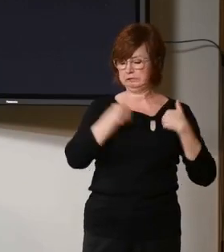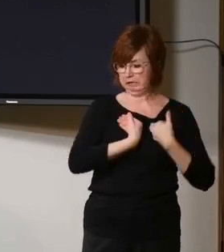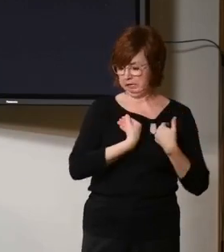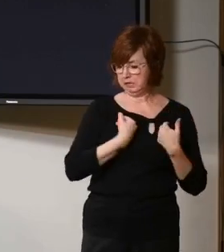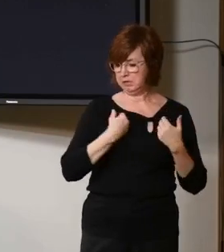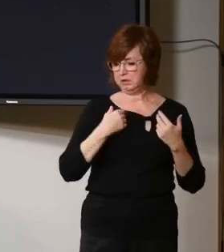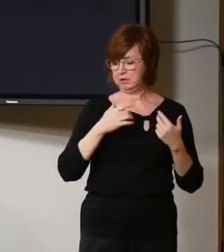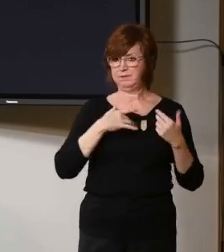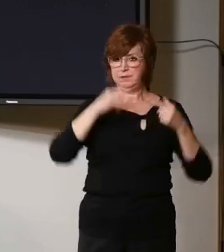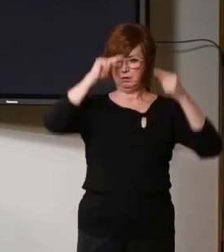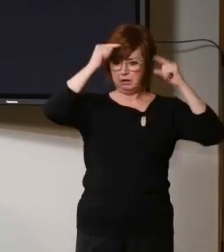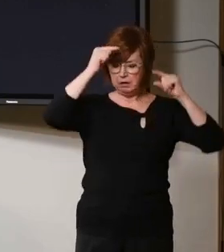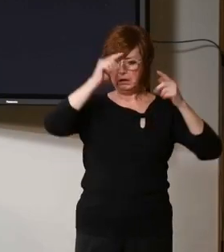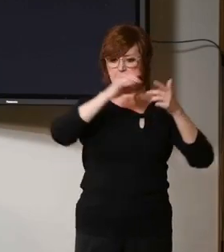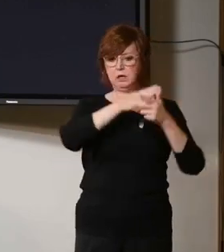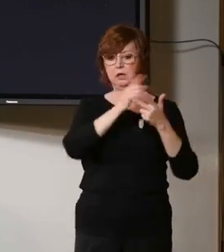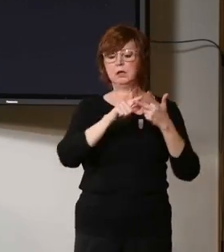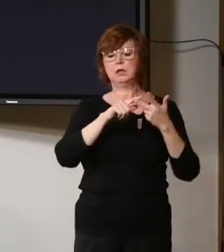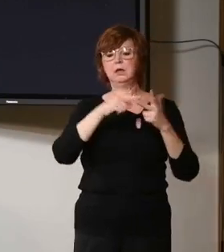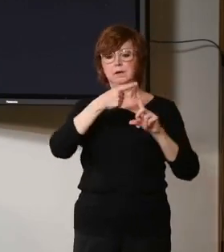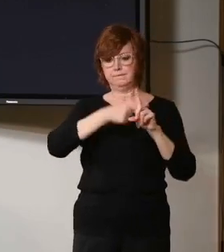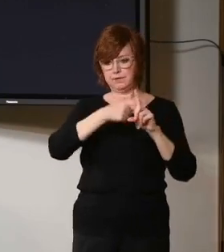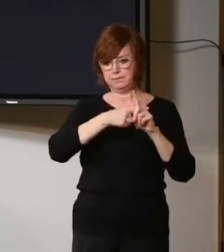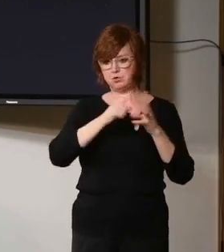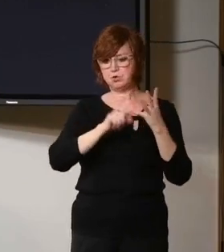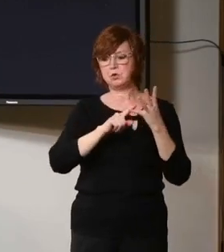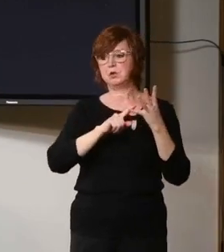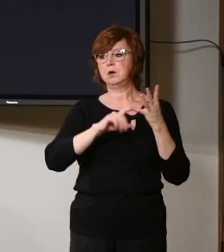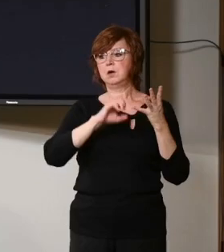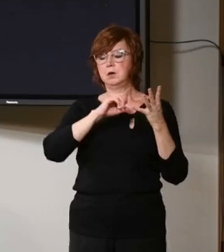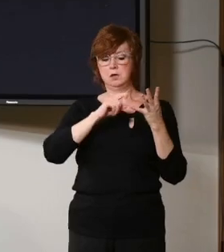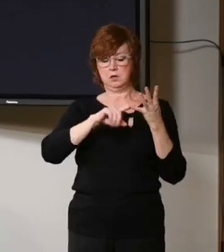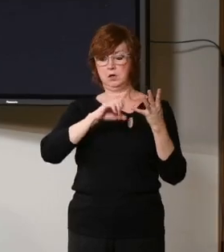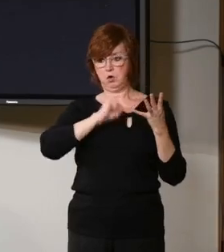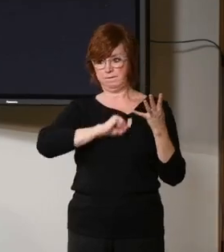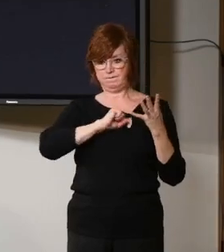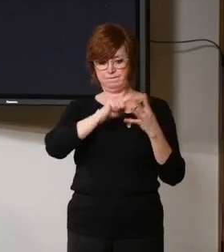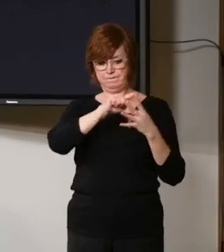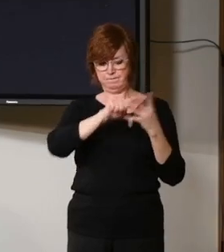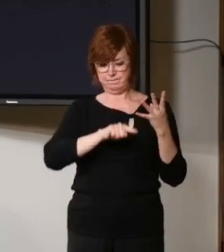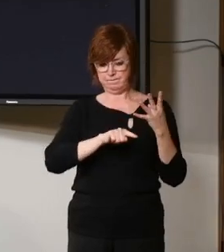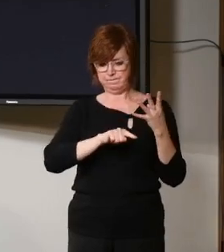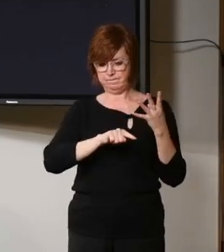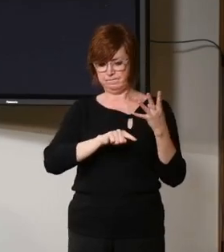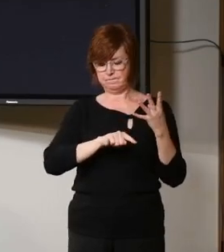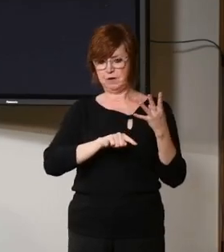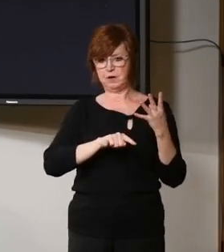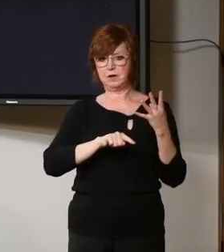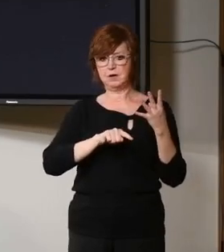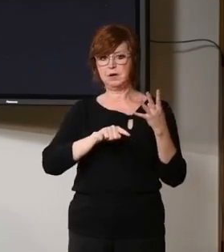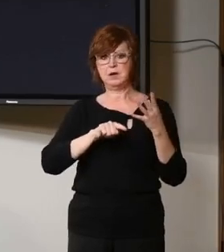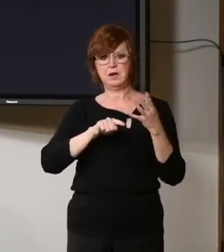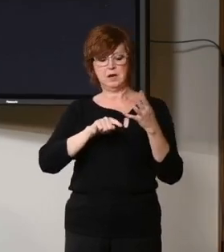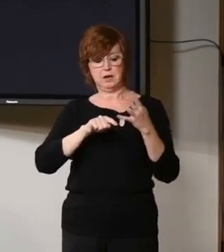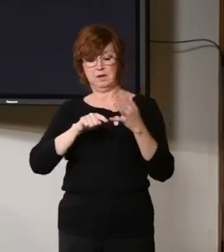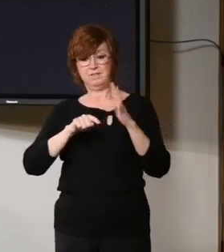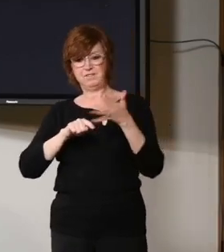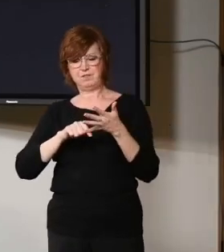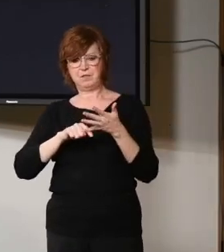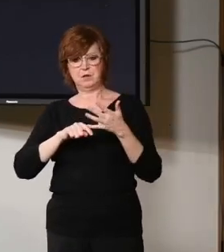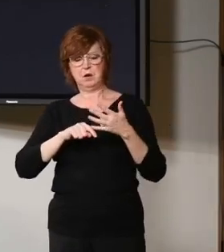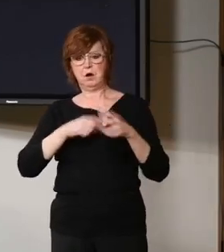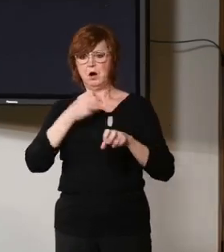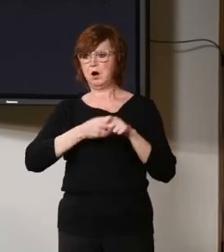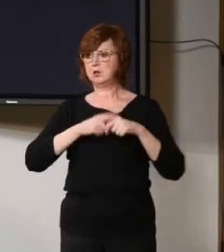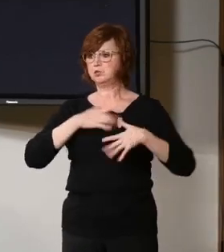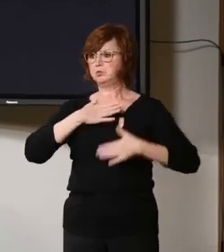lead to shortness of breath, testing really is recommended if there's fever and cough at least, with or without shortness of breath. It is unusual